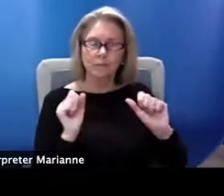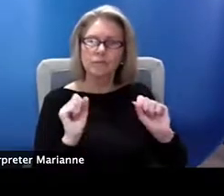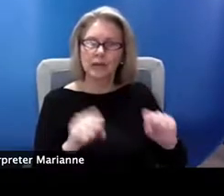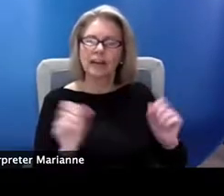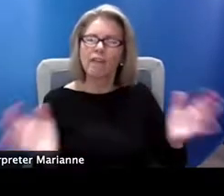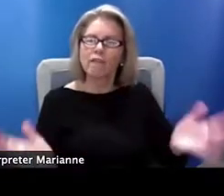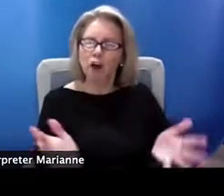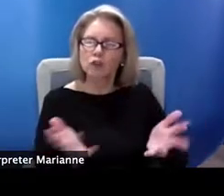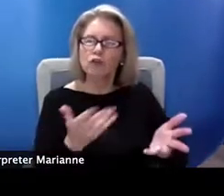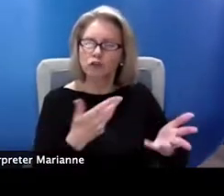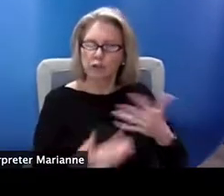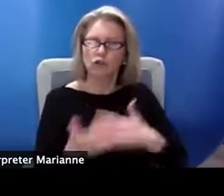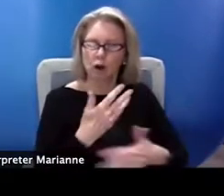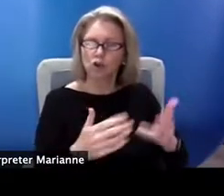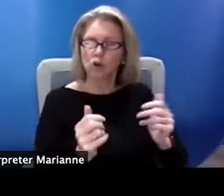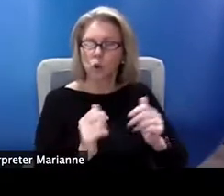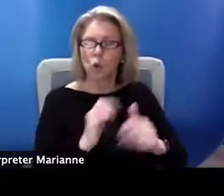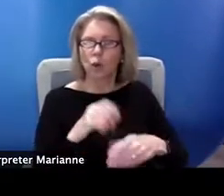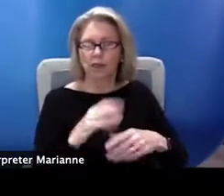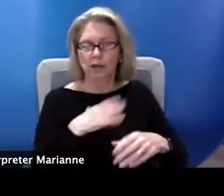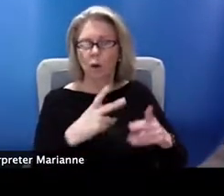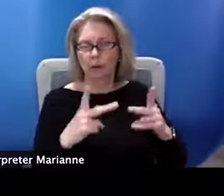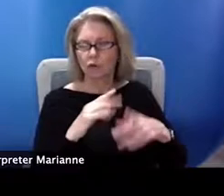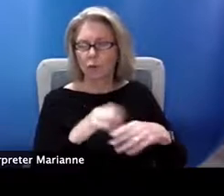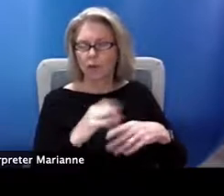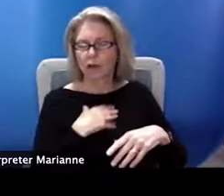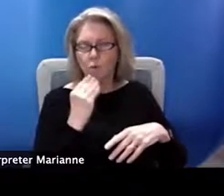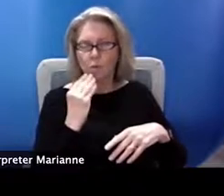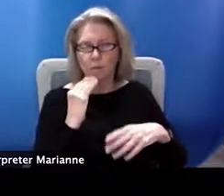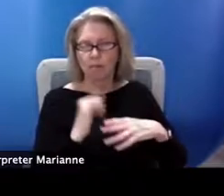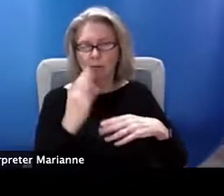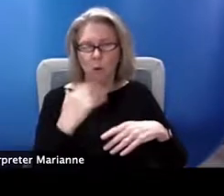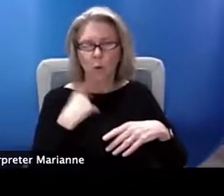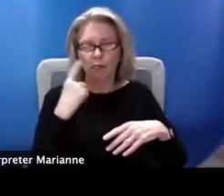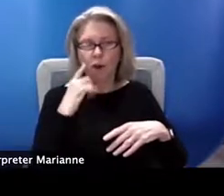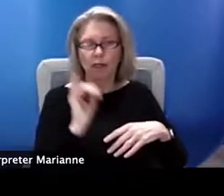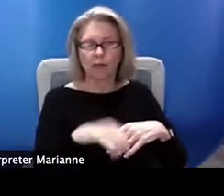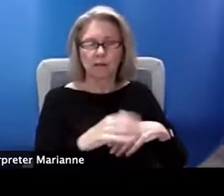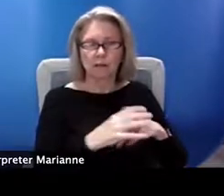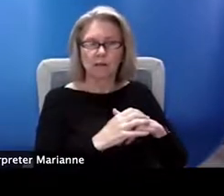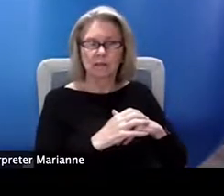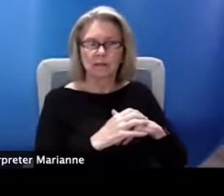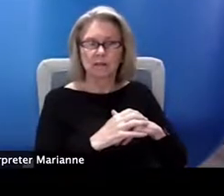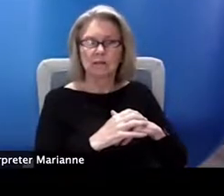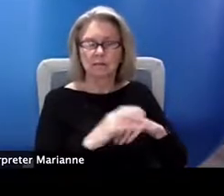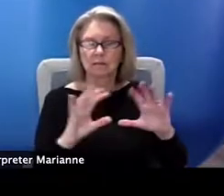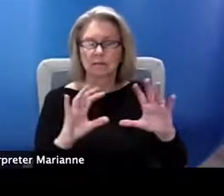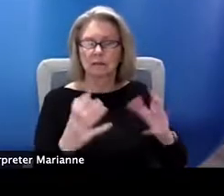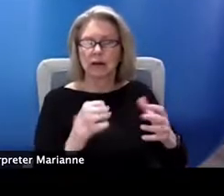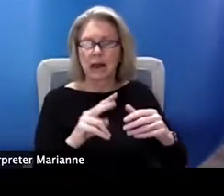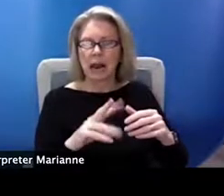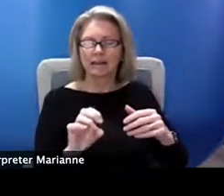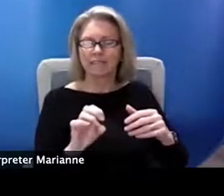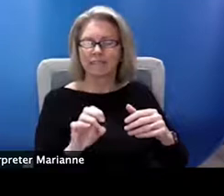foster interaction within our places, within our home. So that's why we thought that the collective card can be like